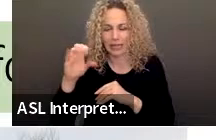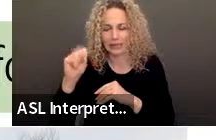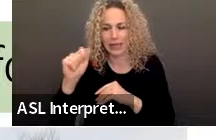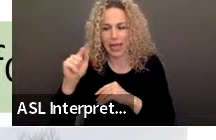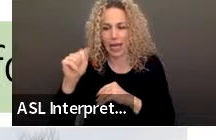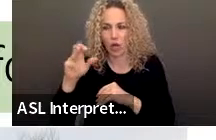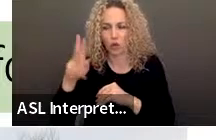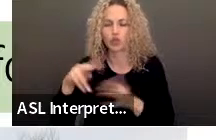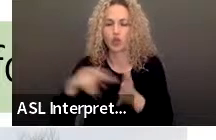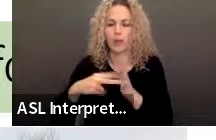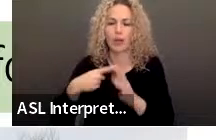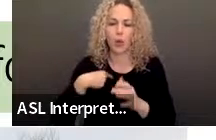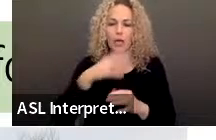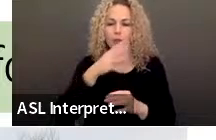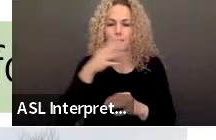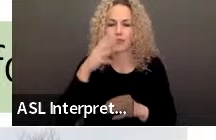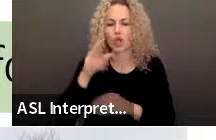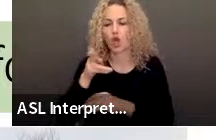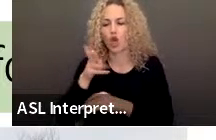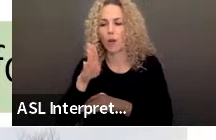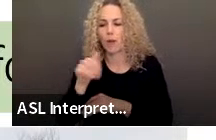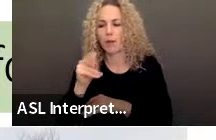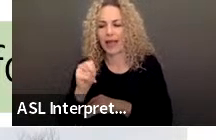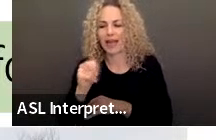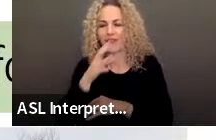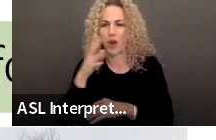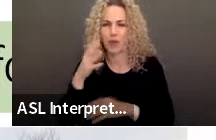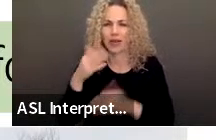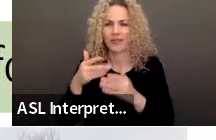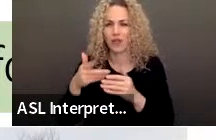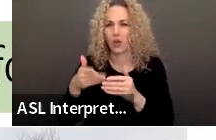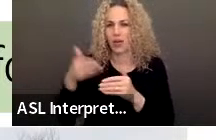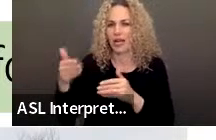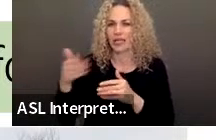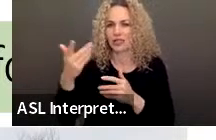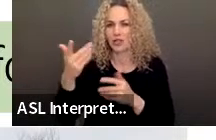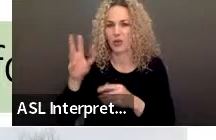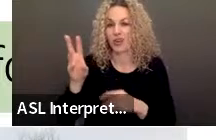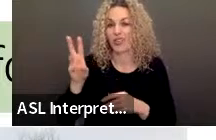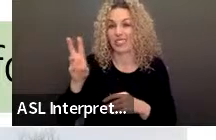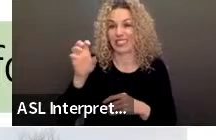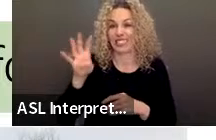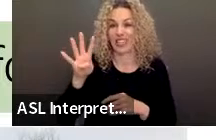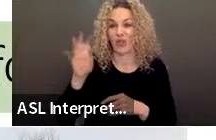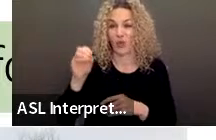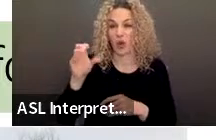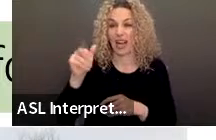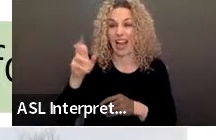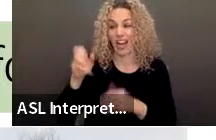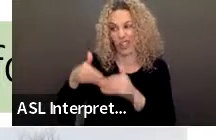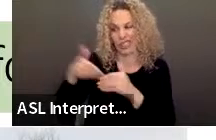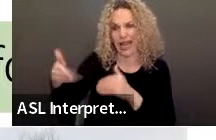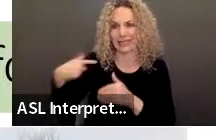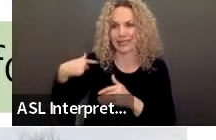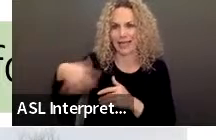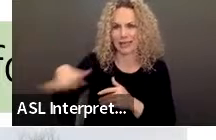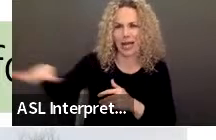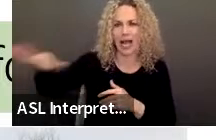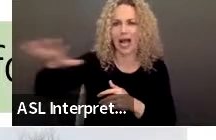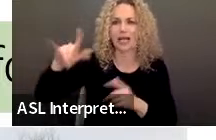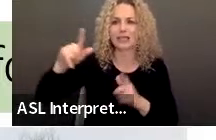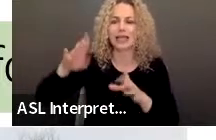urban farm, even though we butt up against a green belt of 640 acres called the Pogonip Open